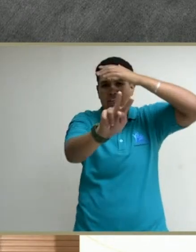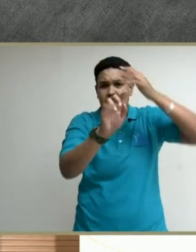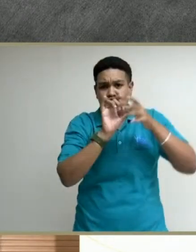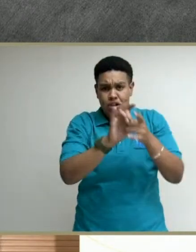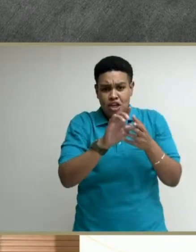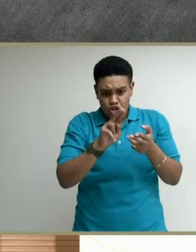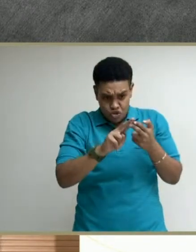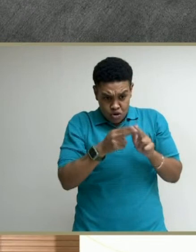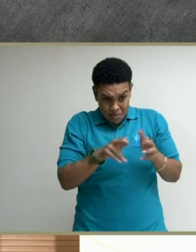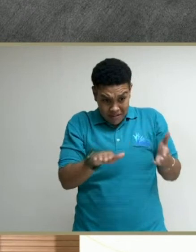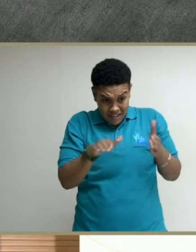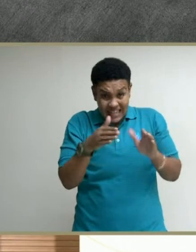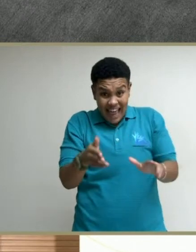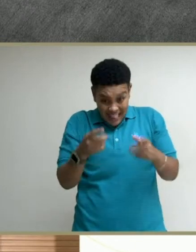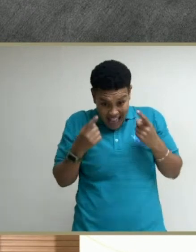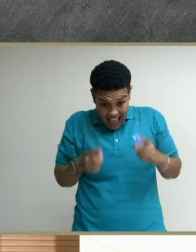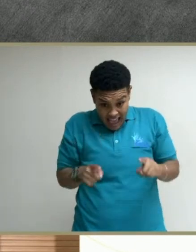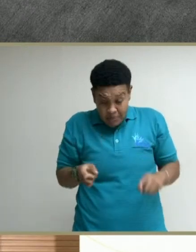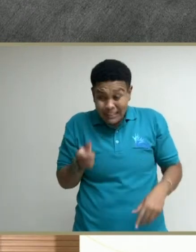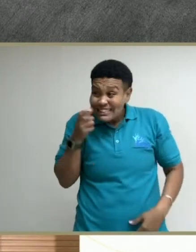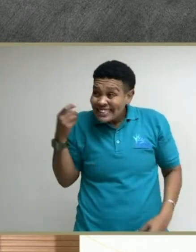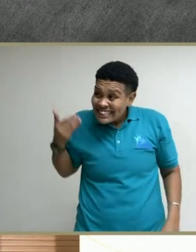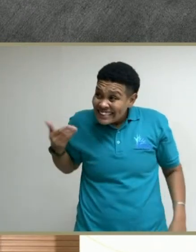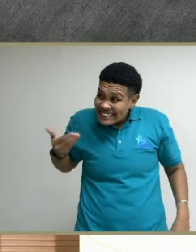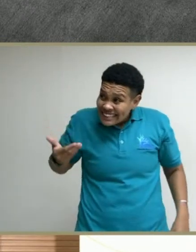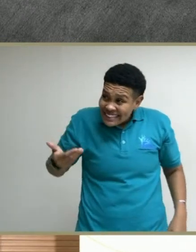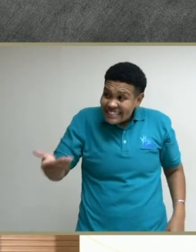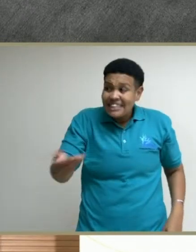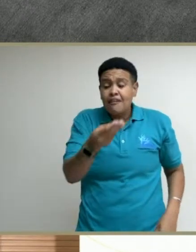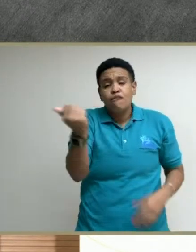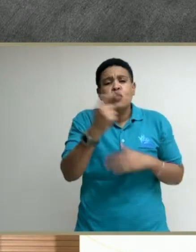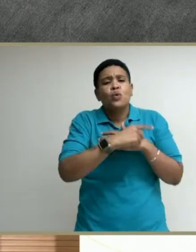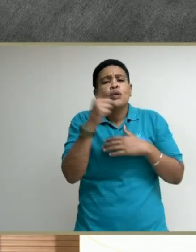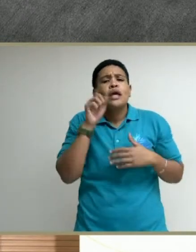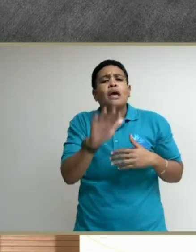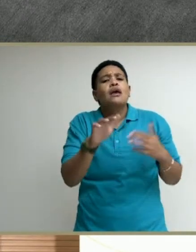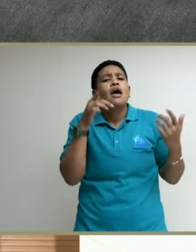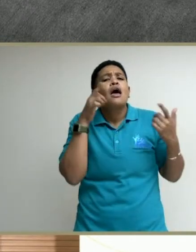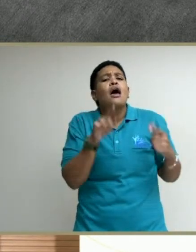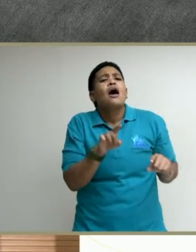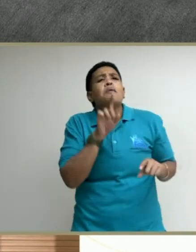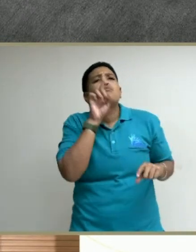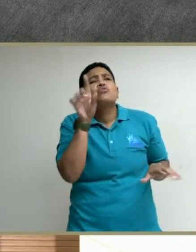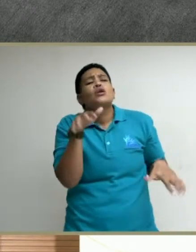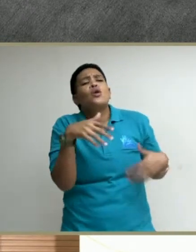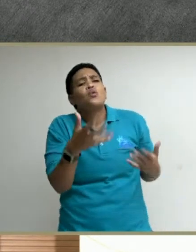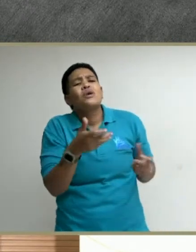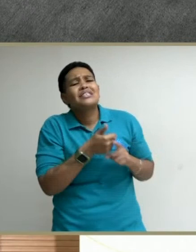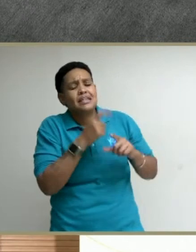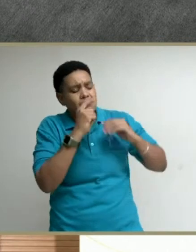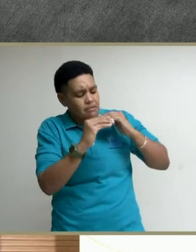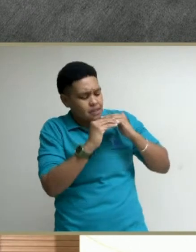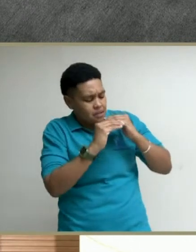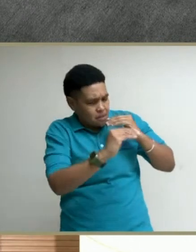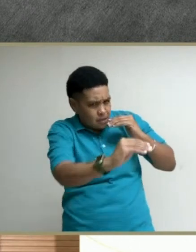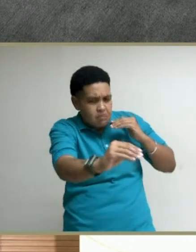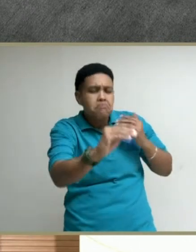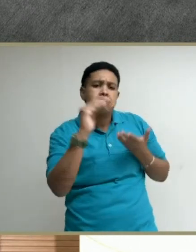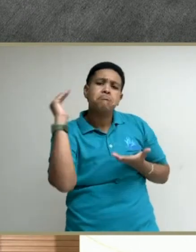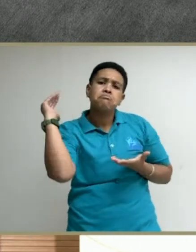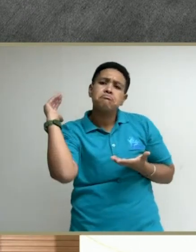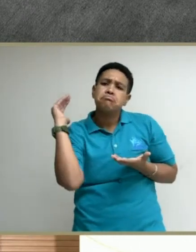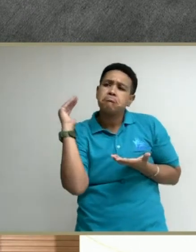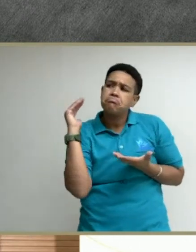of deaths happening recently over the last couple of days is that there has been a steady decrease, a